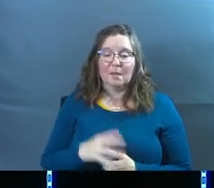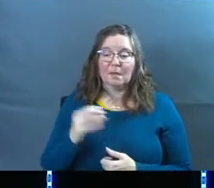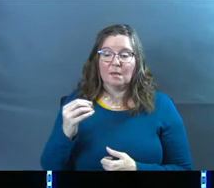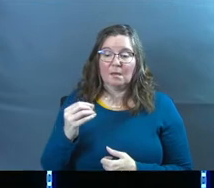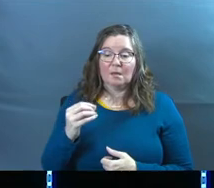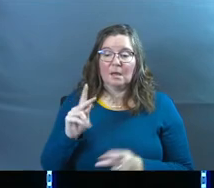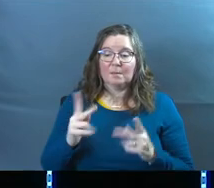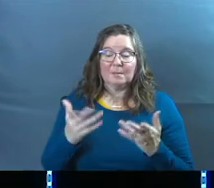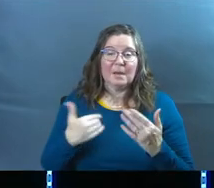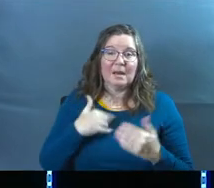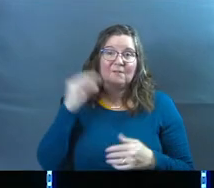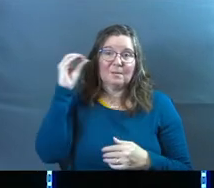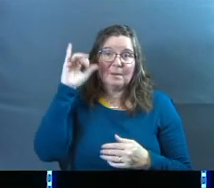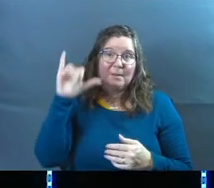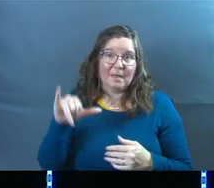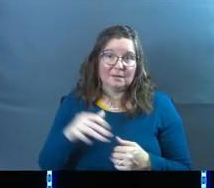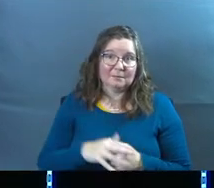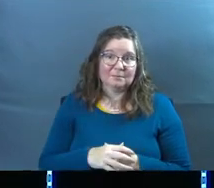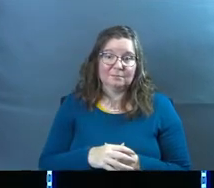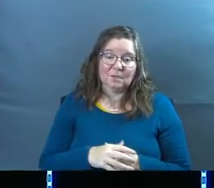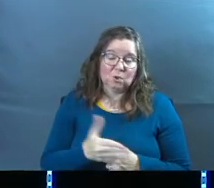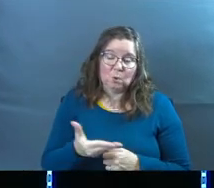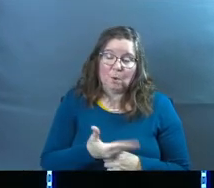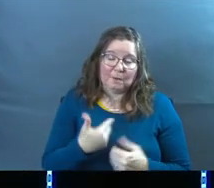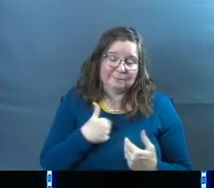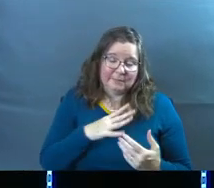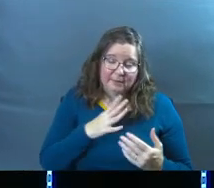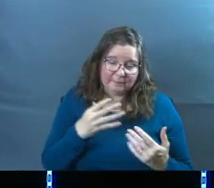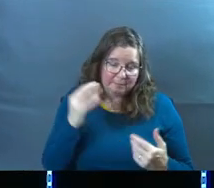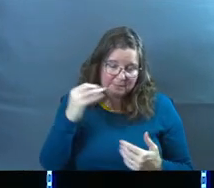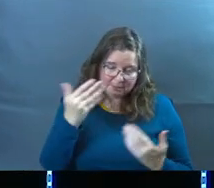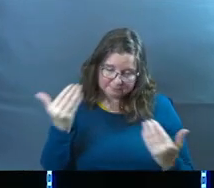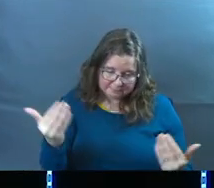And people might have opinions about that. You're welcome to them.